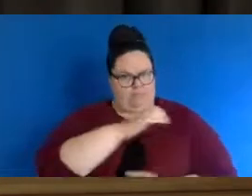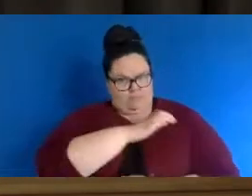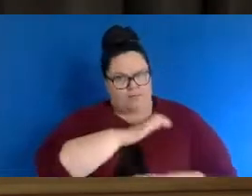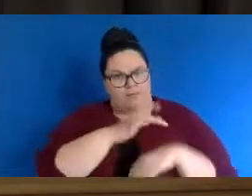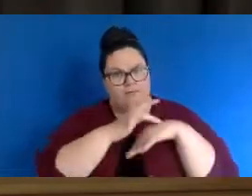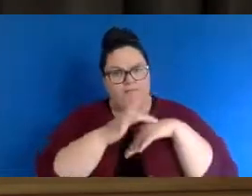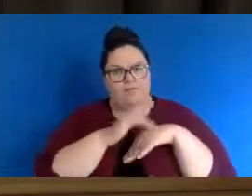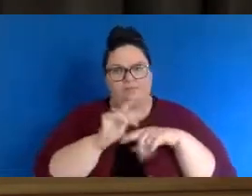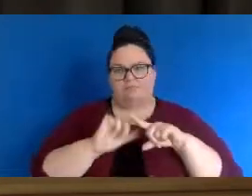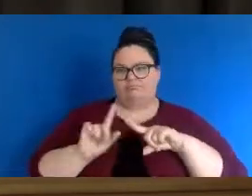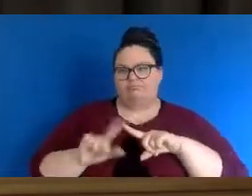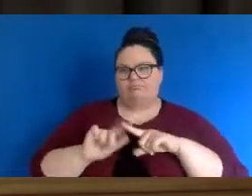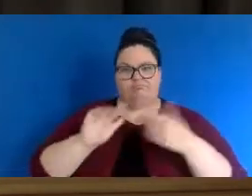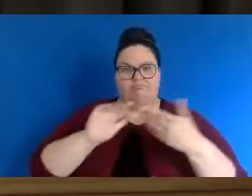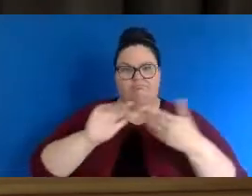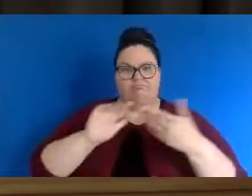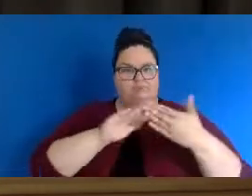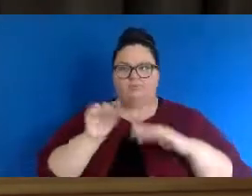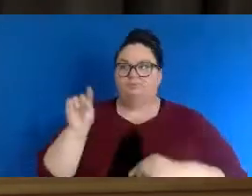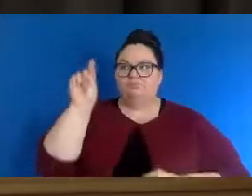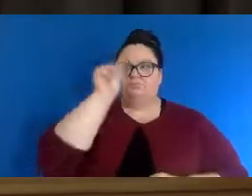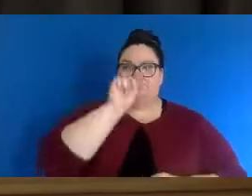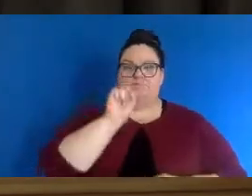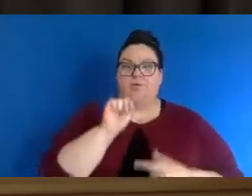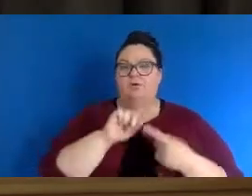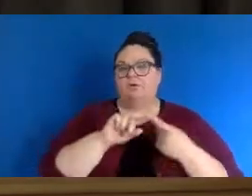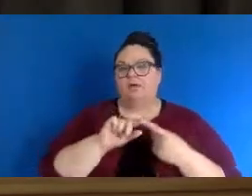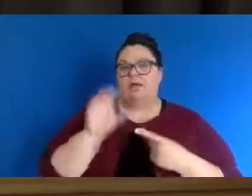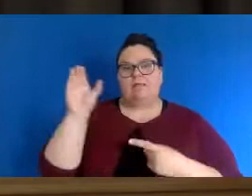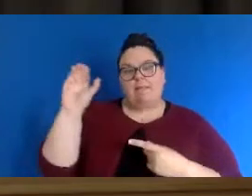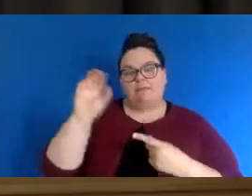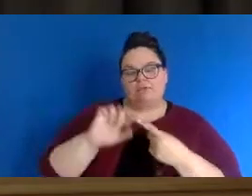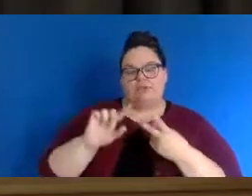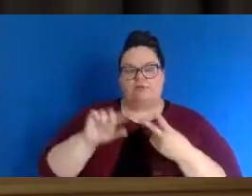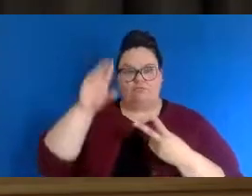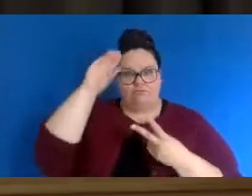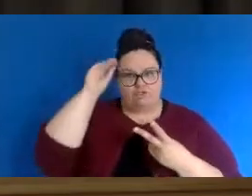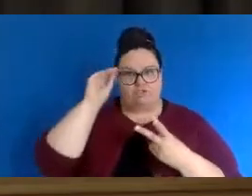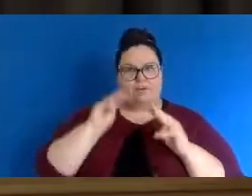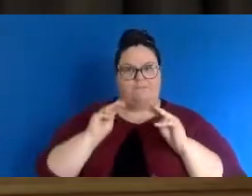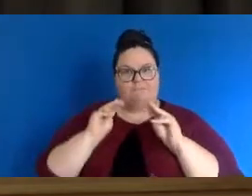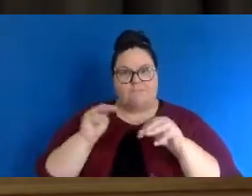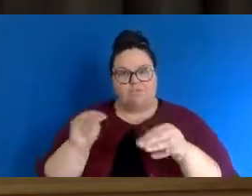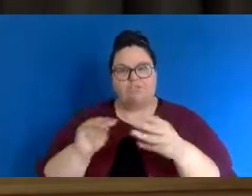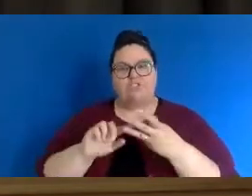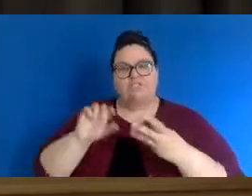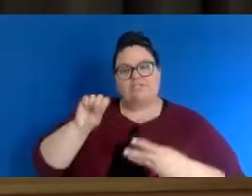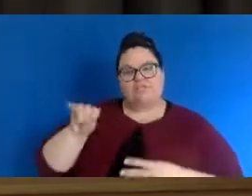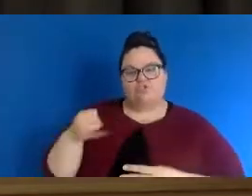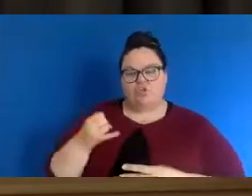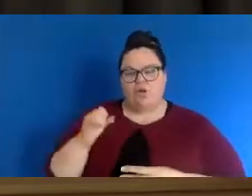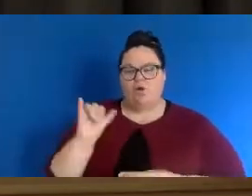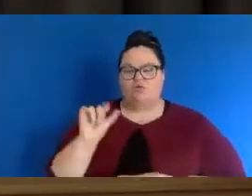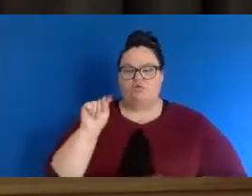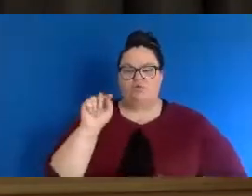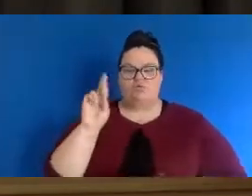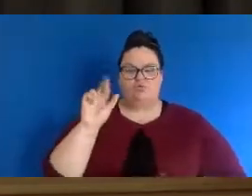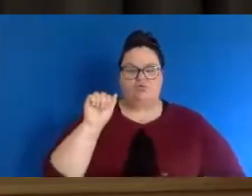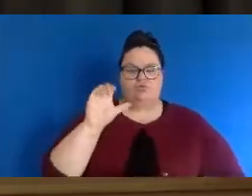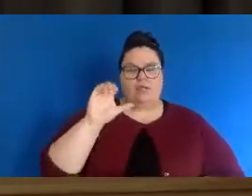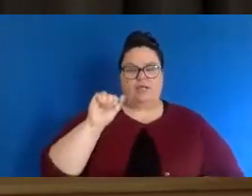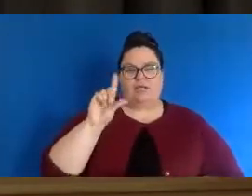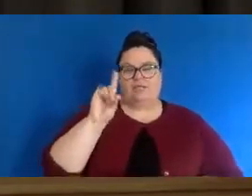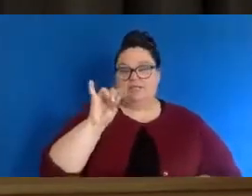in several communities, including Campbellton, Fredericton, Miramichi, St. John, and Tracadie.